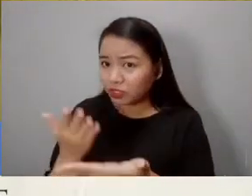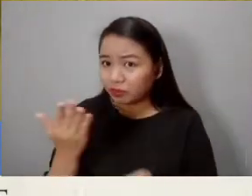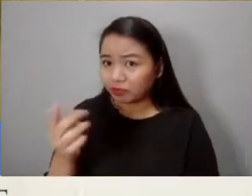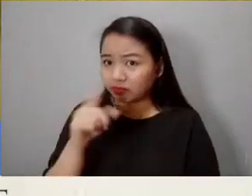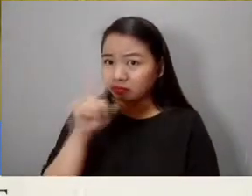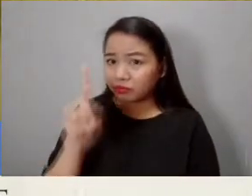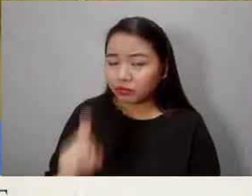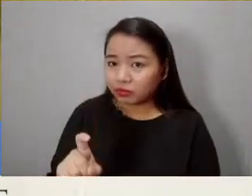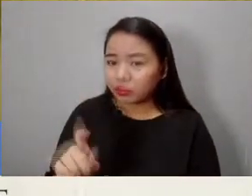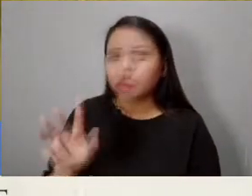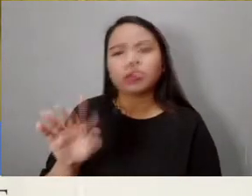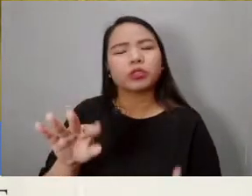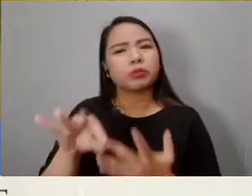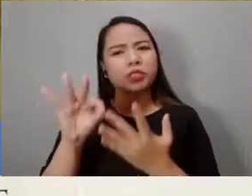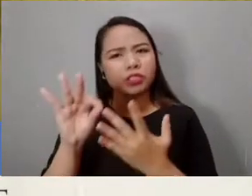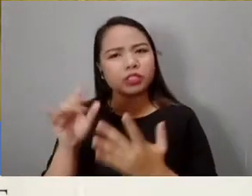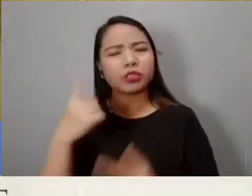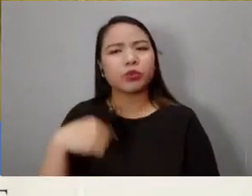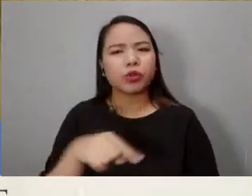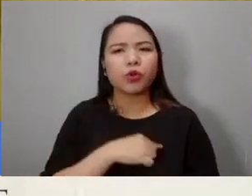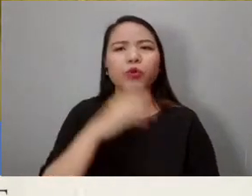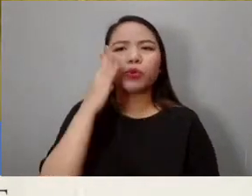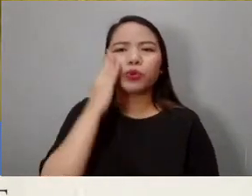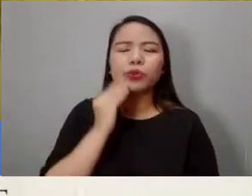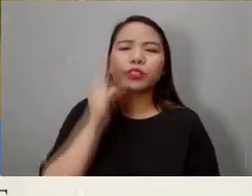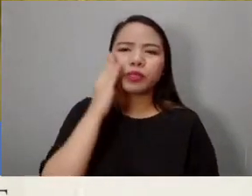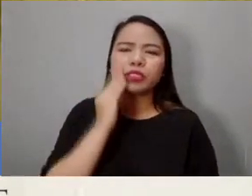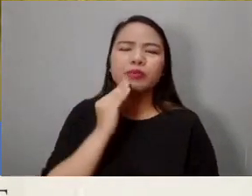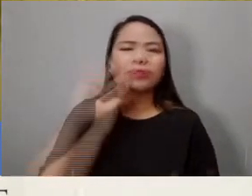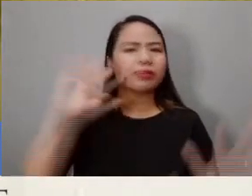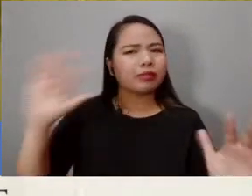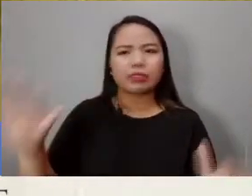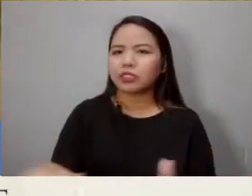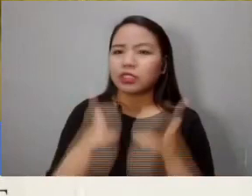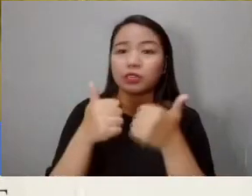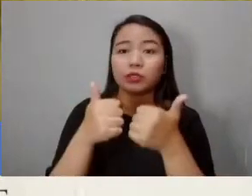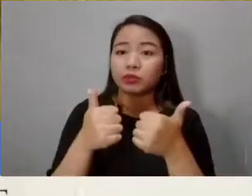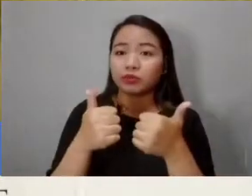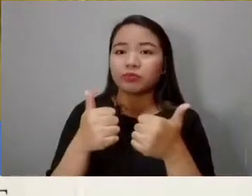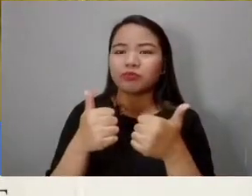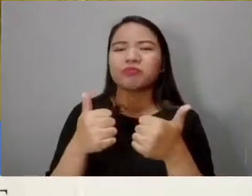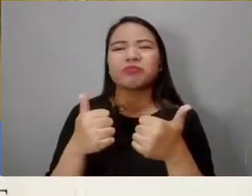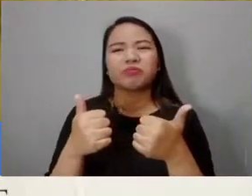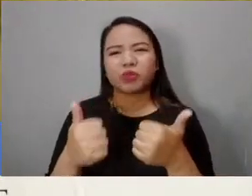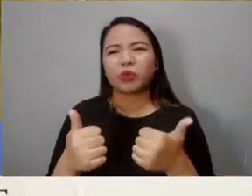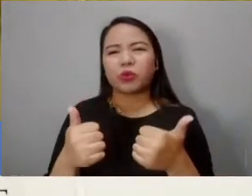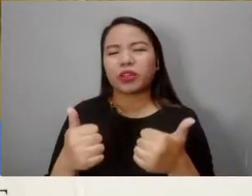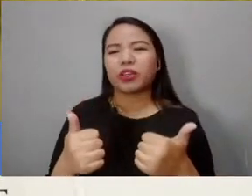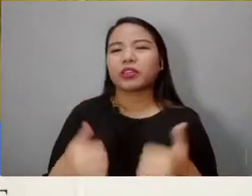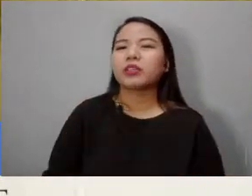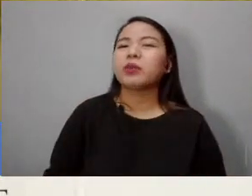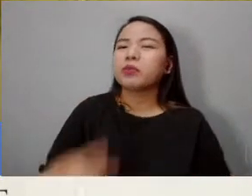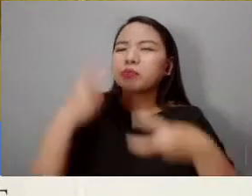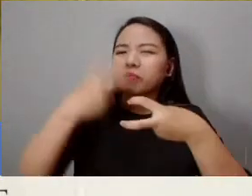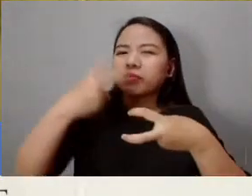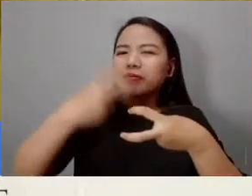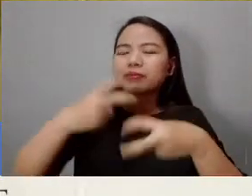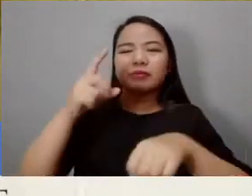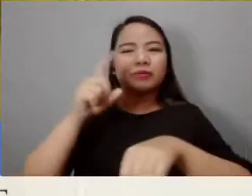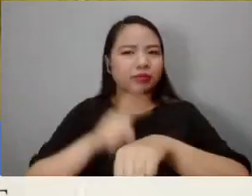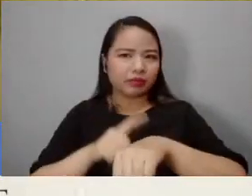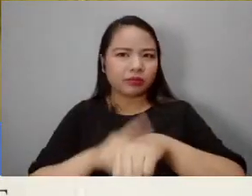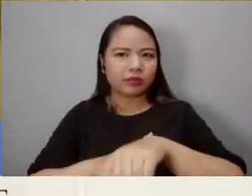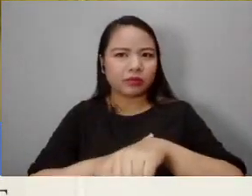Especially as we all face these challenging and unprecedented times, to what is